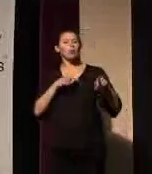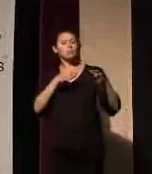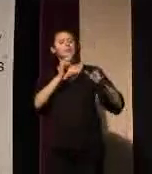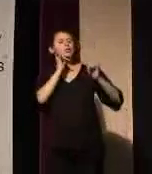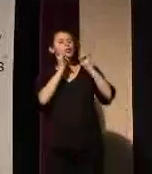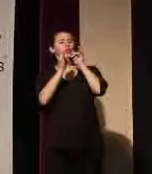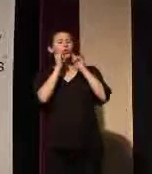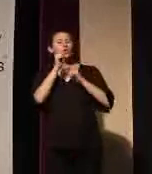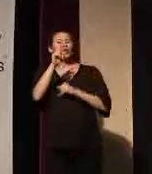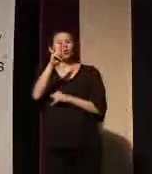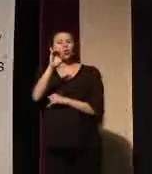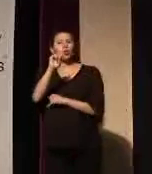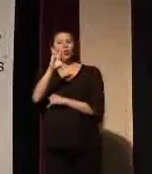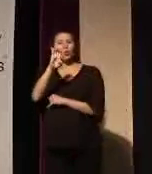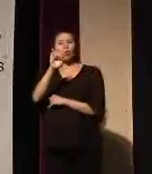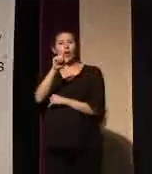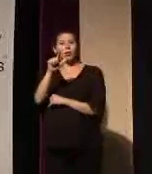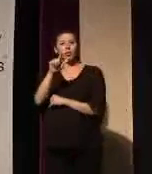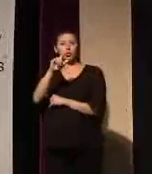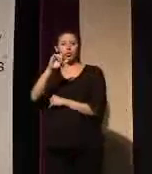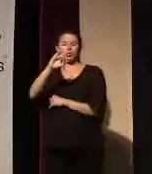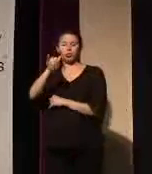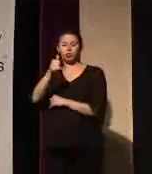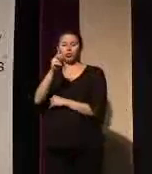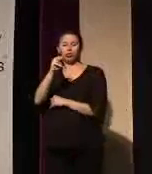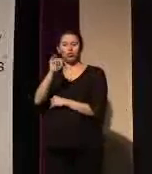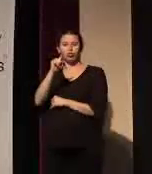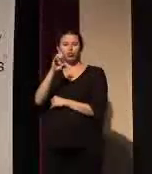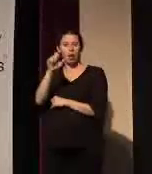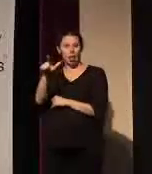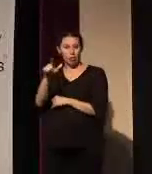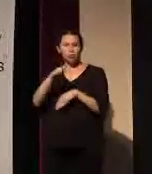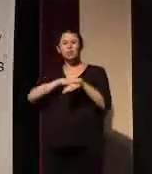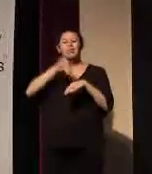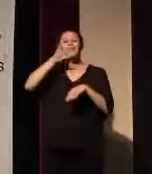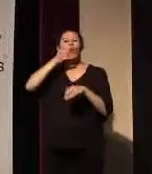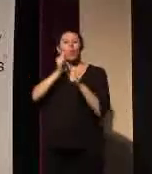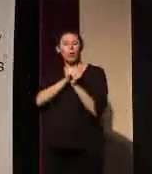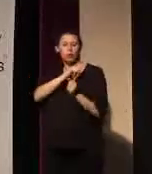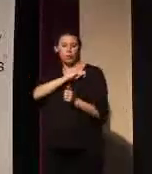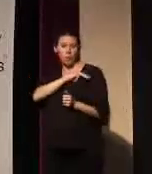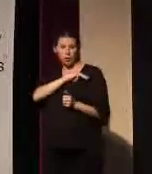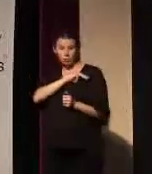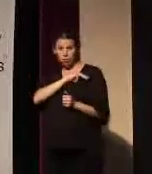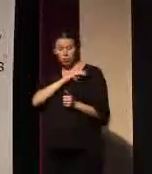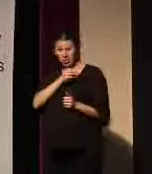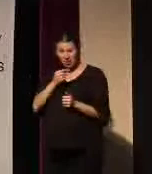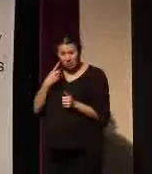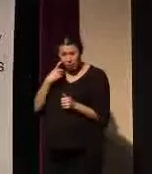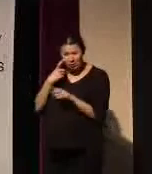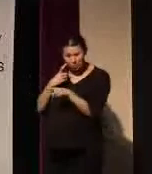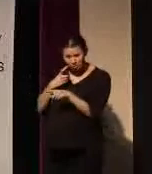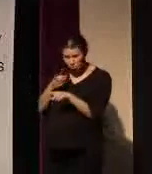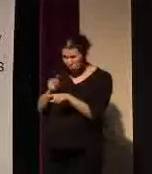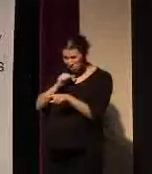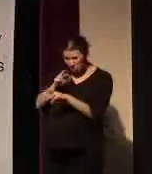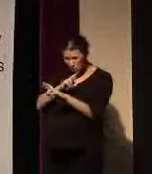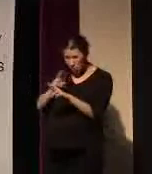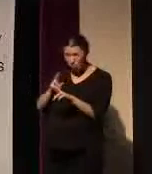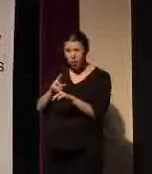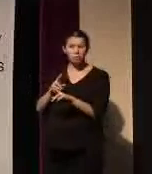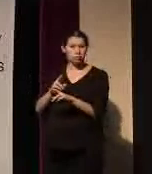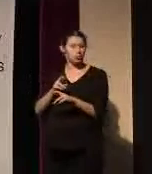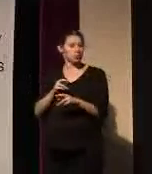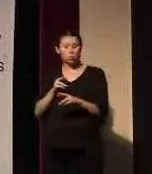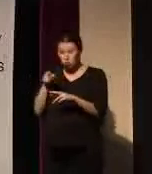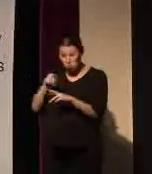was the young woman who was on the phone with Trayvon Martin, because I suspected she had not been prepared. And guess what? She was not prepared. And I talk